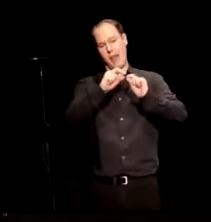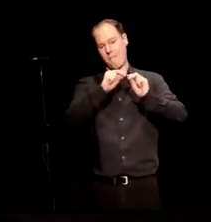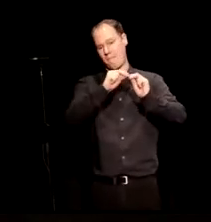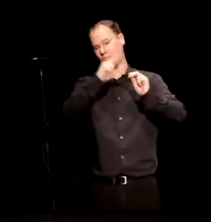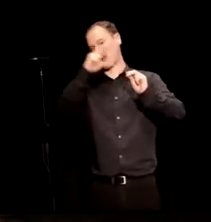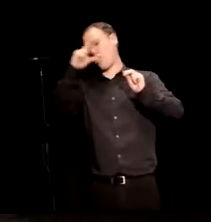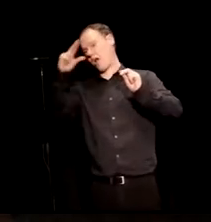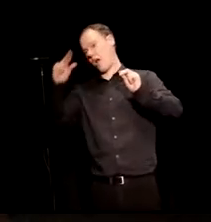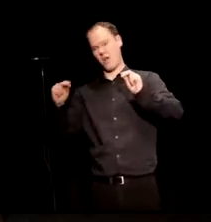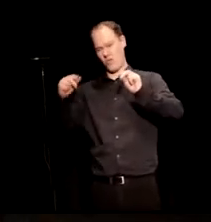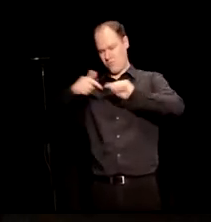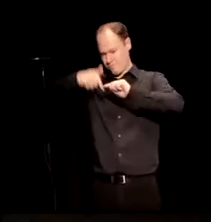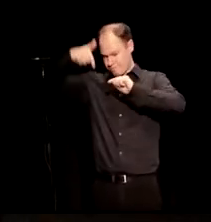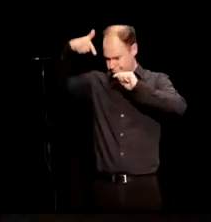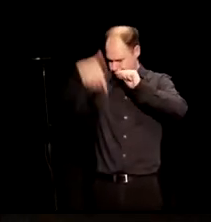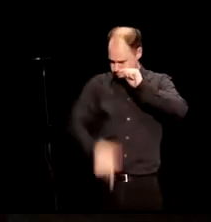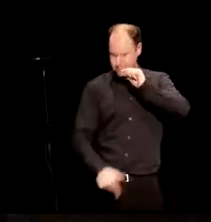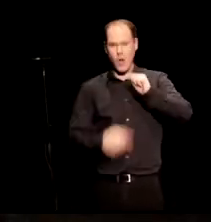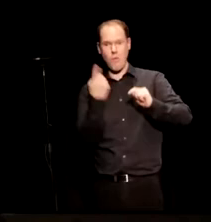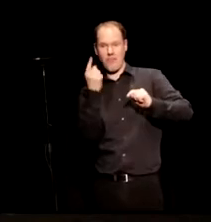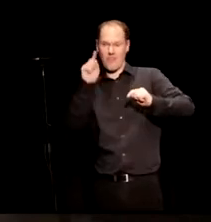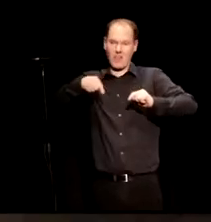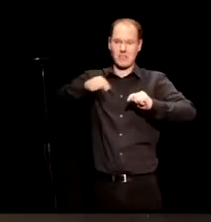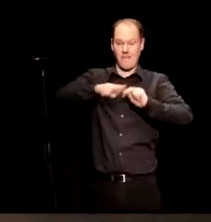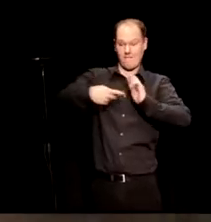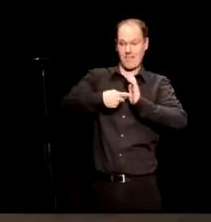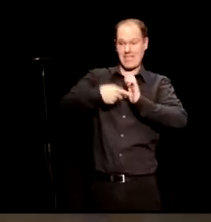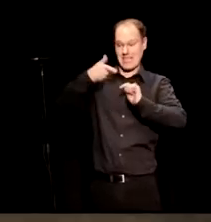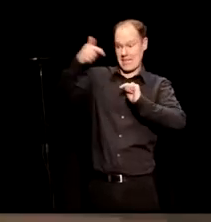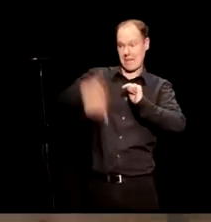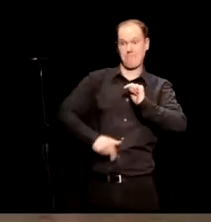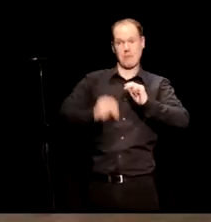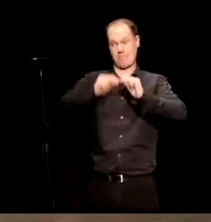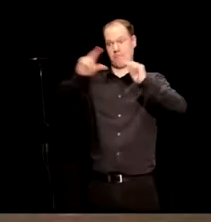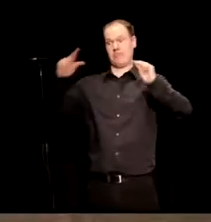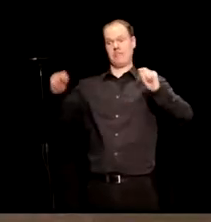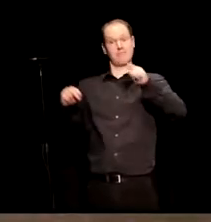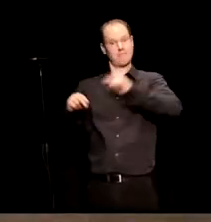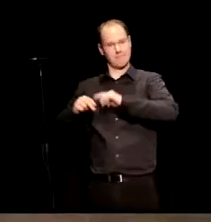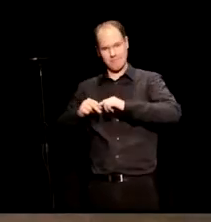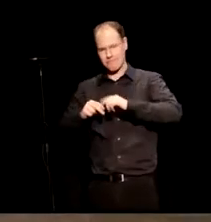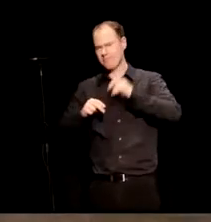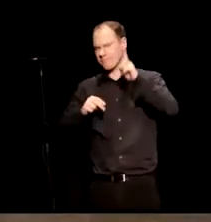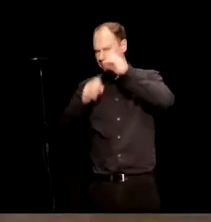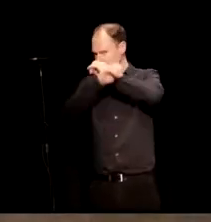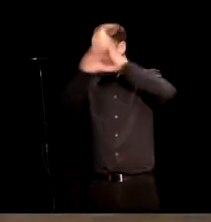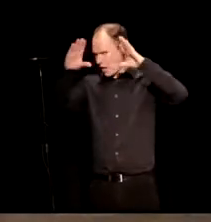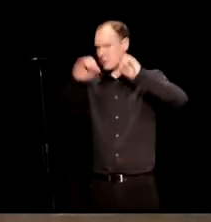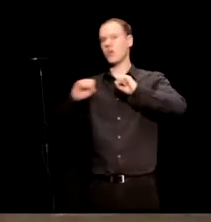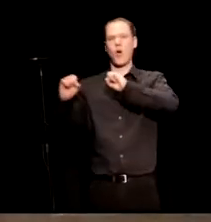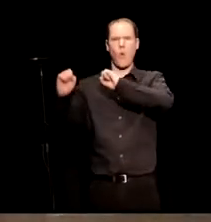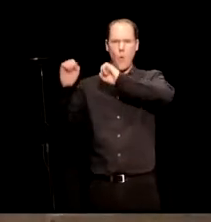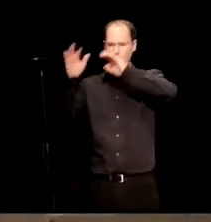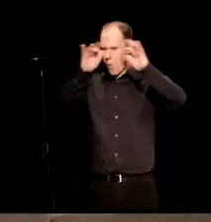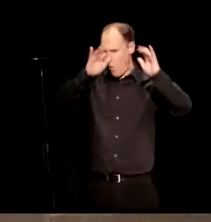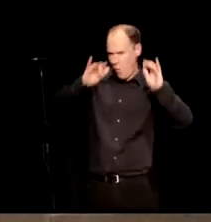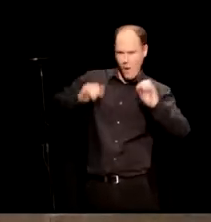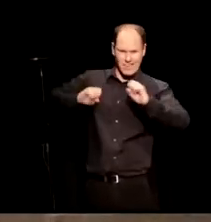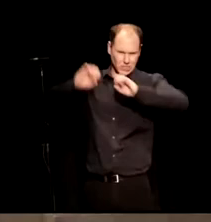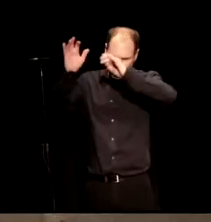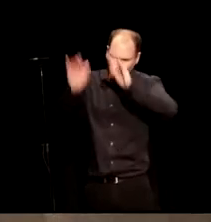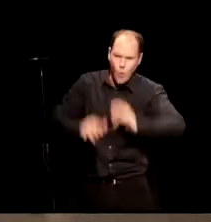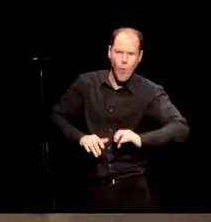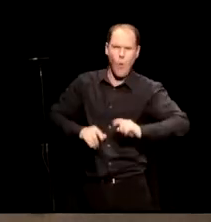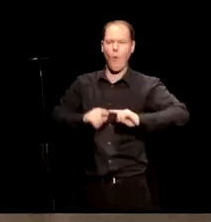a chasm 1,000 feet deep. A stormy night, the snow falling thick and fast, and not a ship to